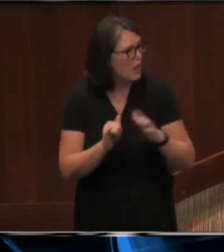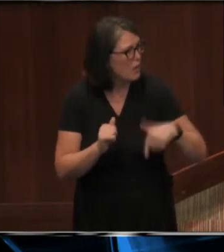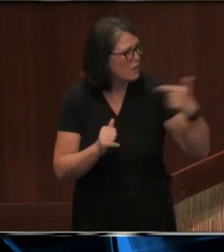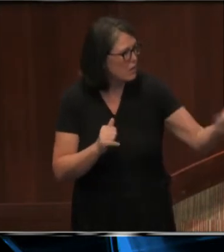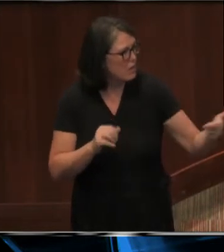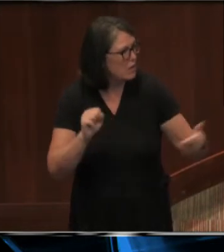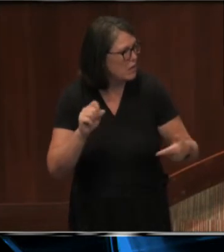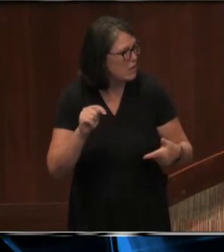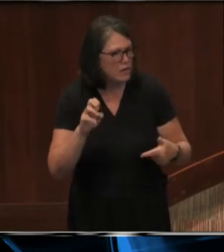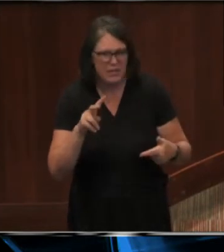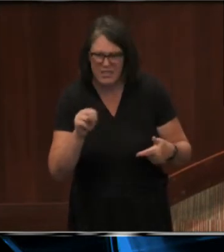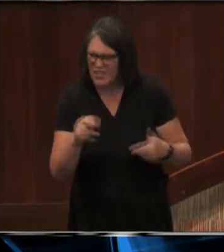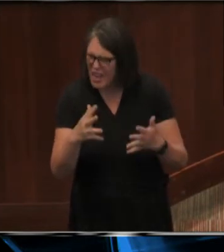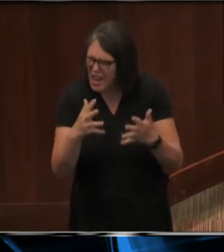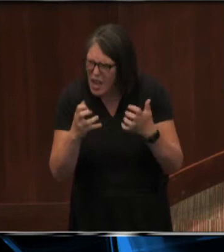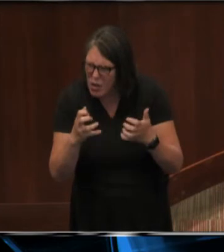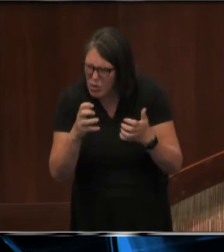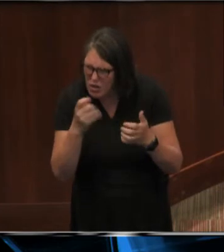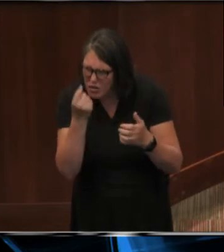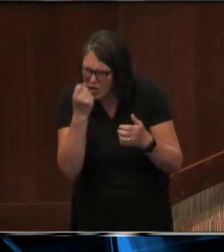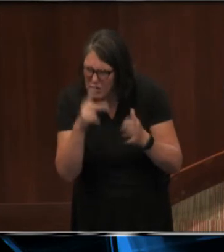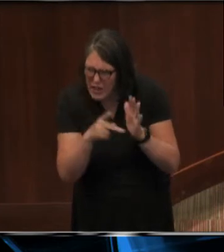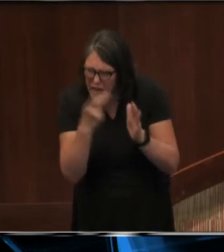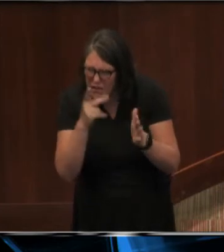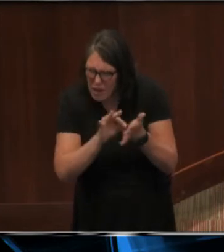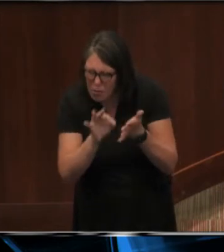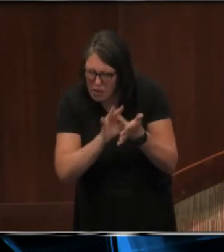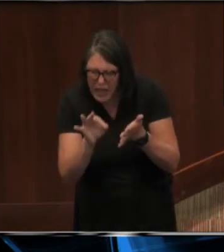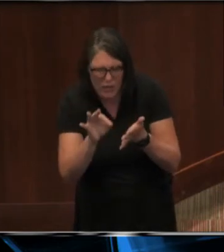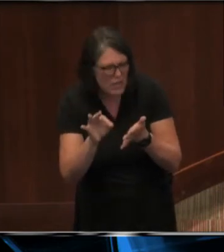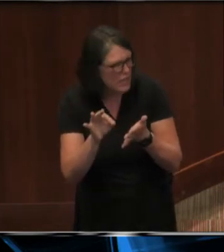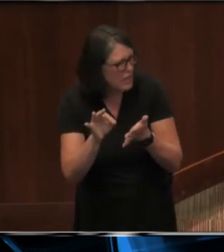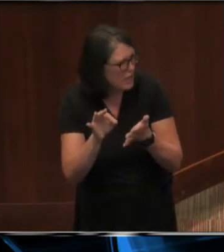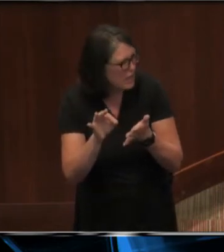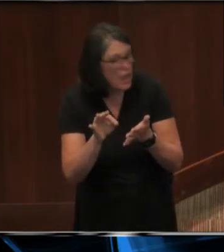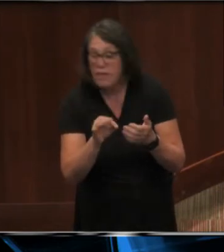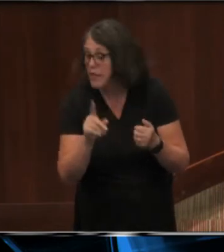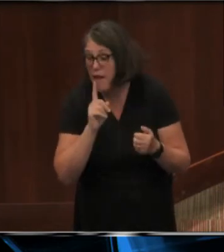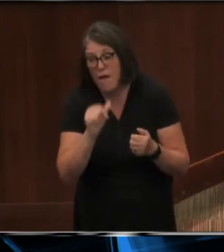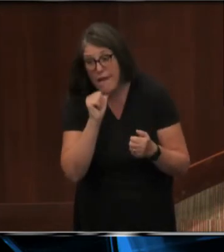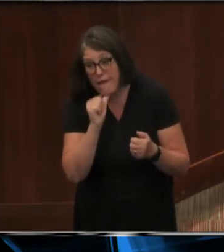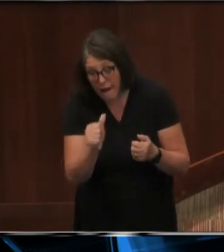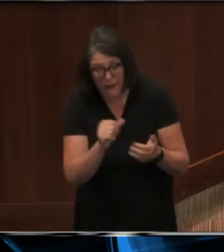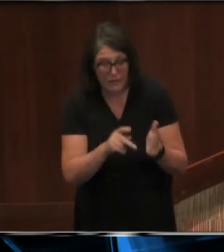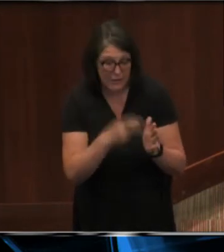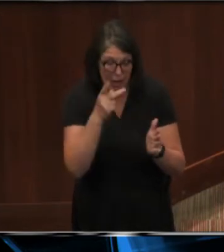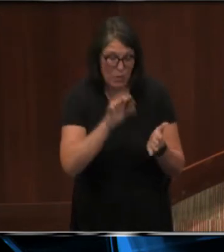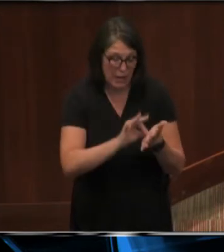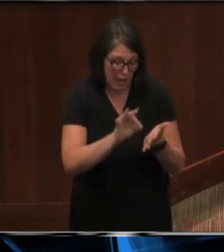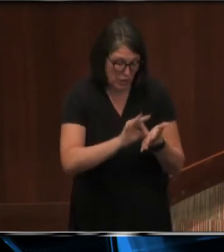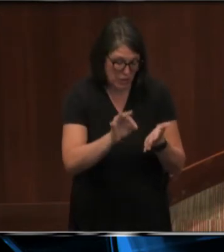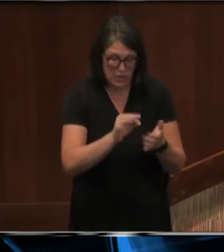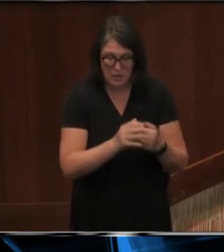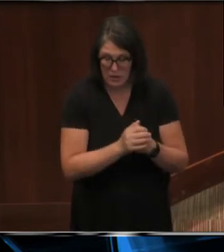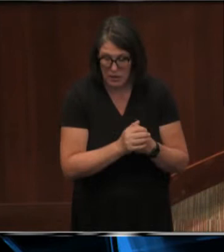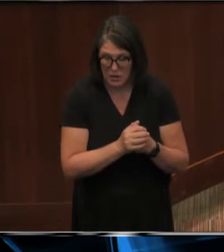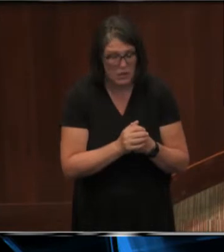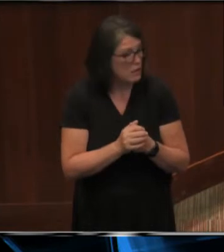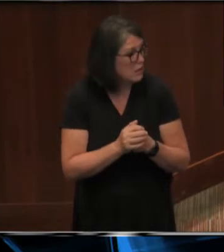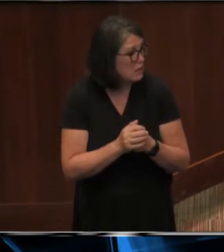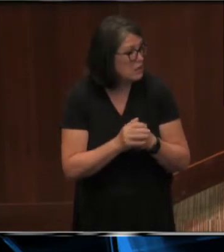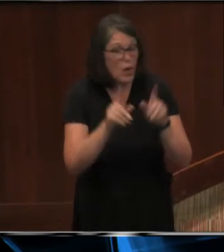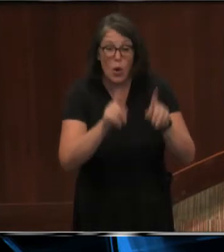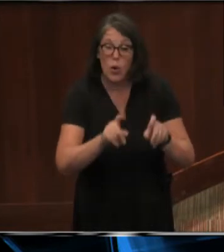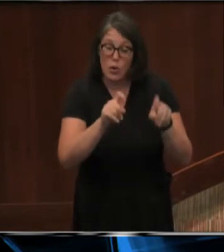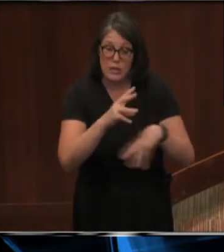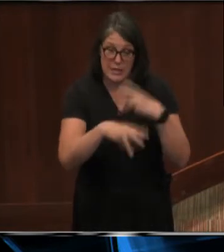Just to make sure I understand your question about double counting of cases. Cases aren't double counted. So while in the test world, the